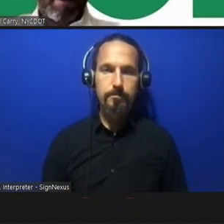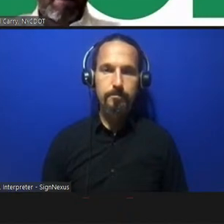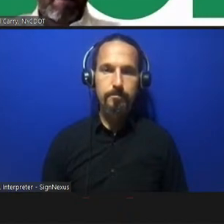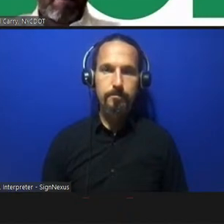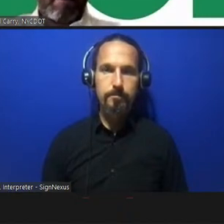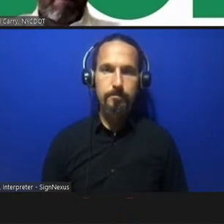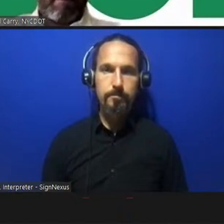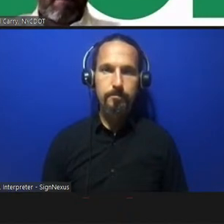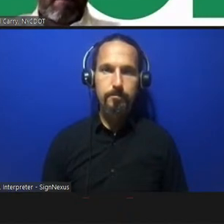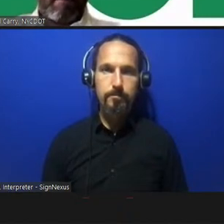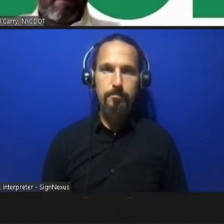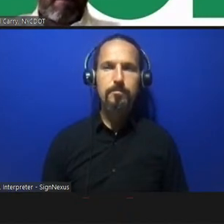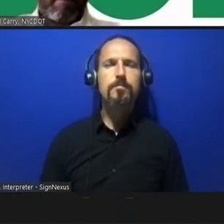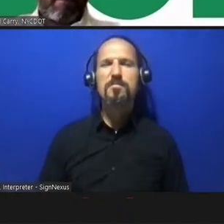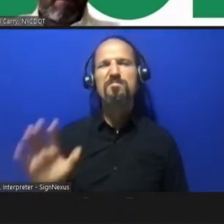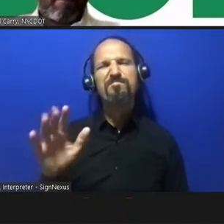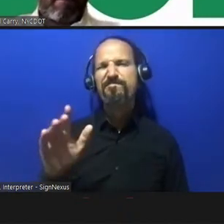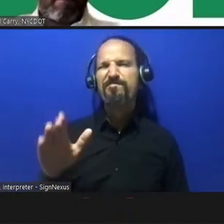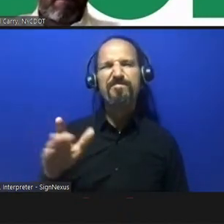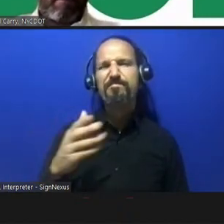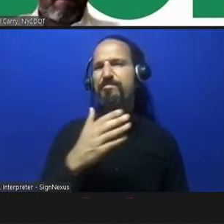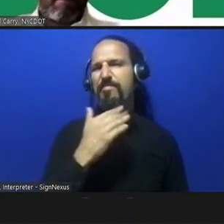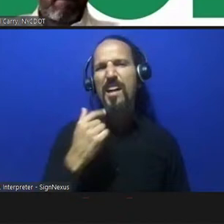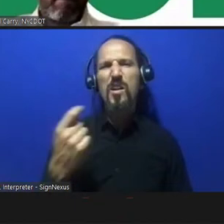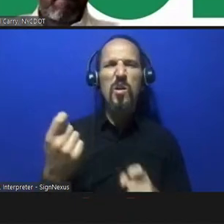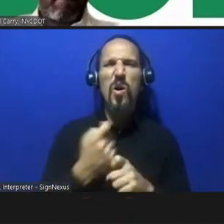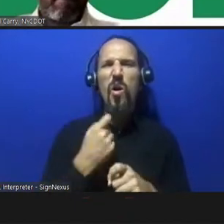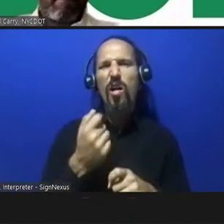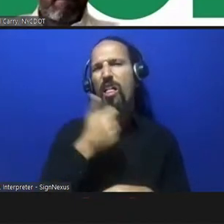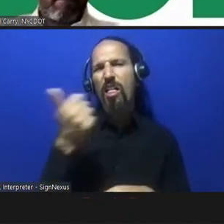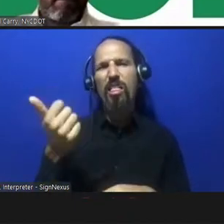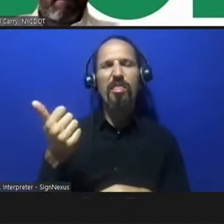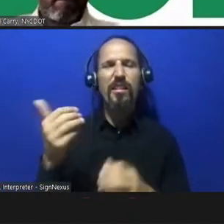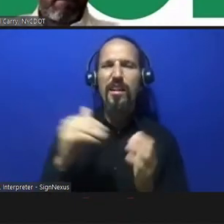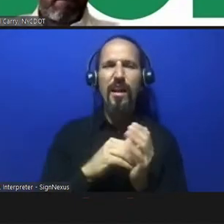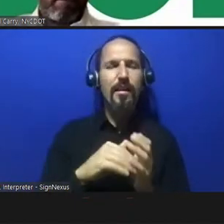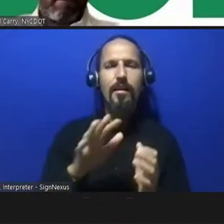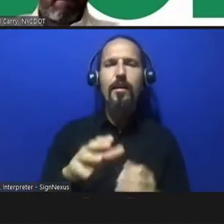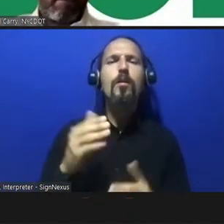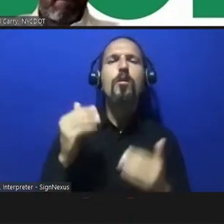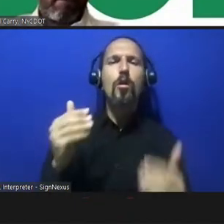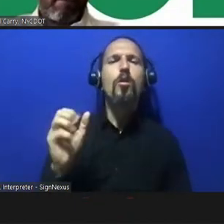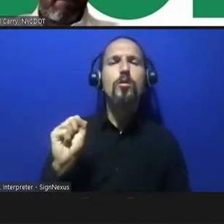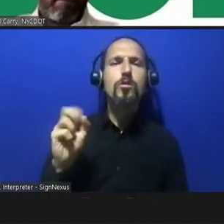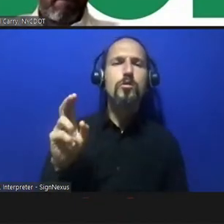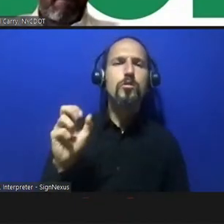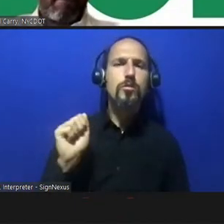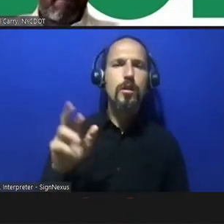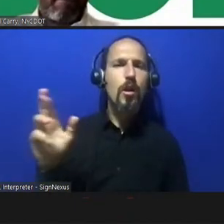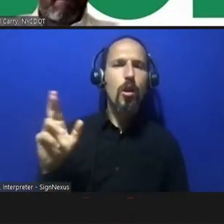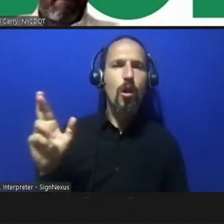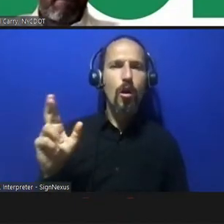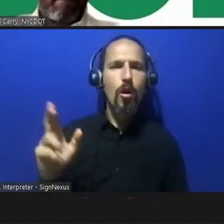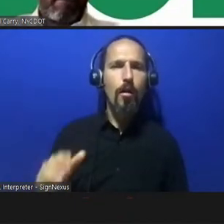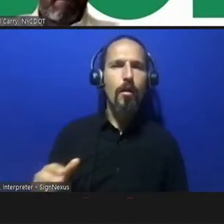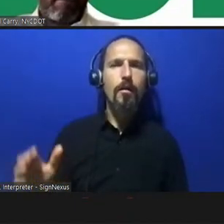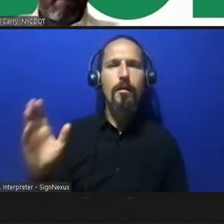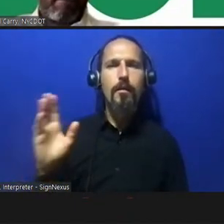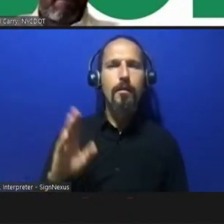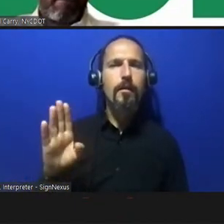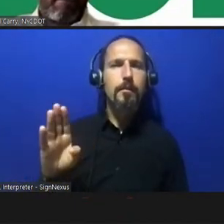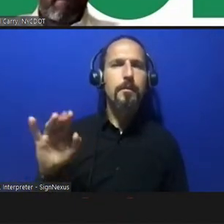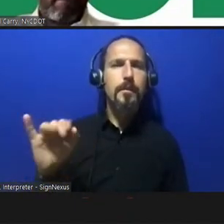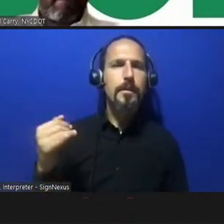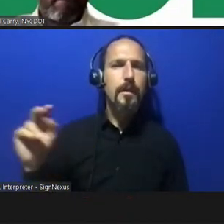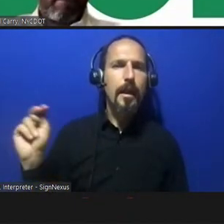why don't you try calling back in we'll move on to susan r followed by vijay nayak